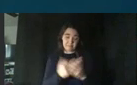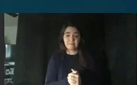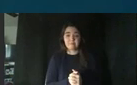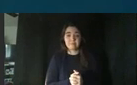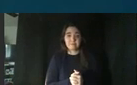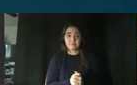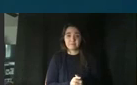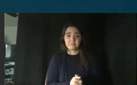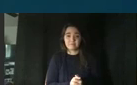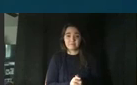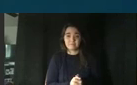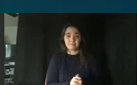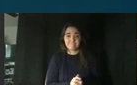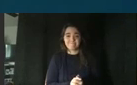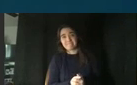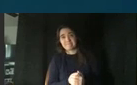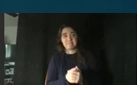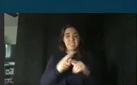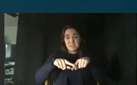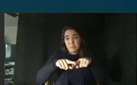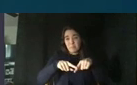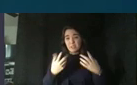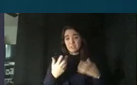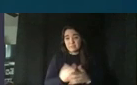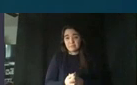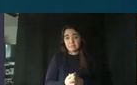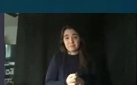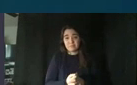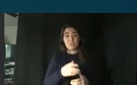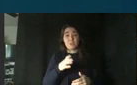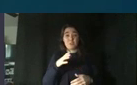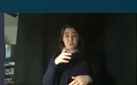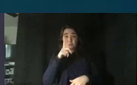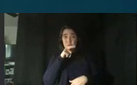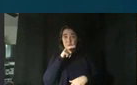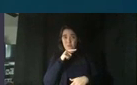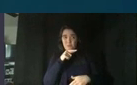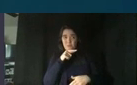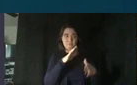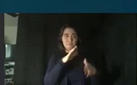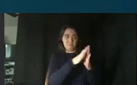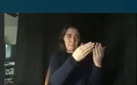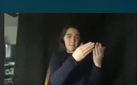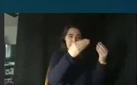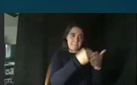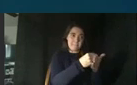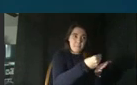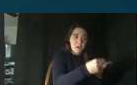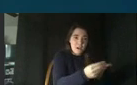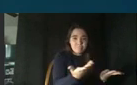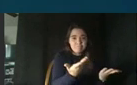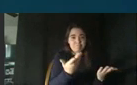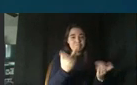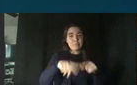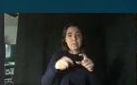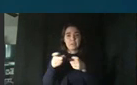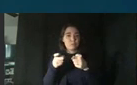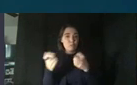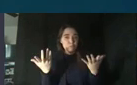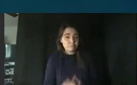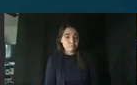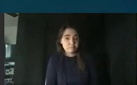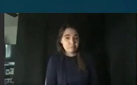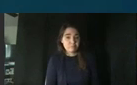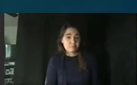going to be all relative. You don't control who's going to buy your books. If someone doesn't want to read